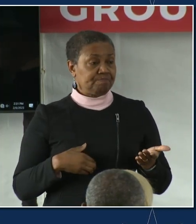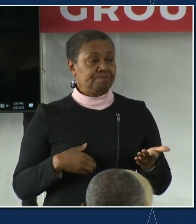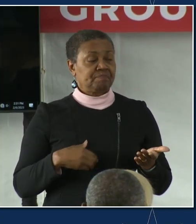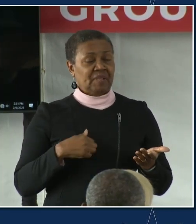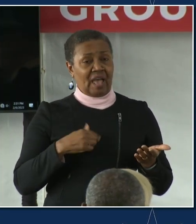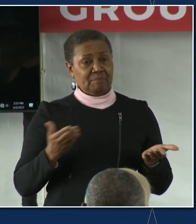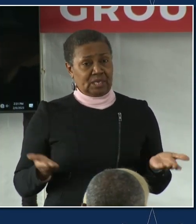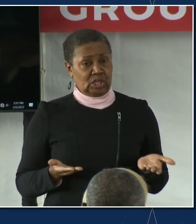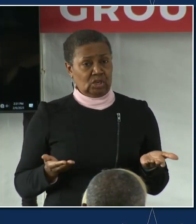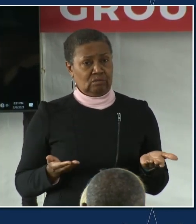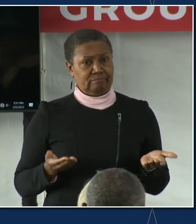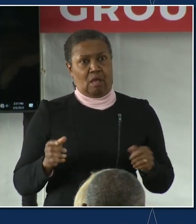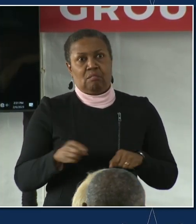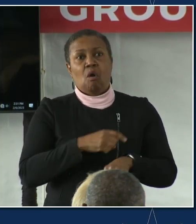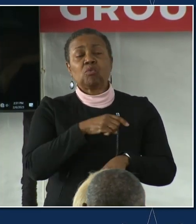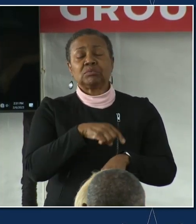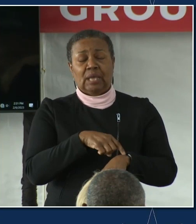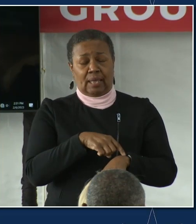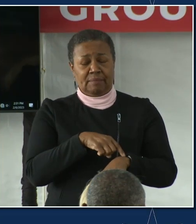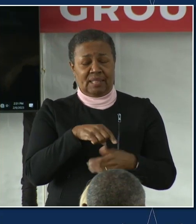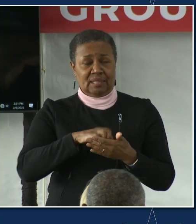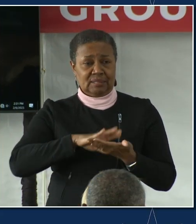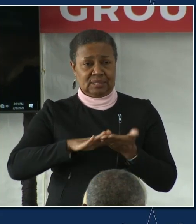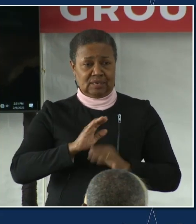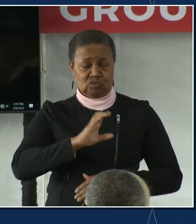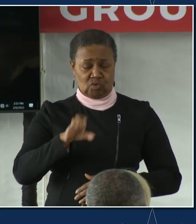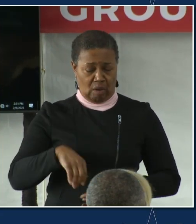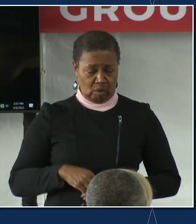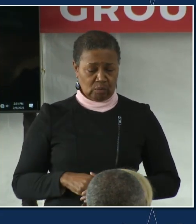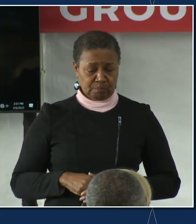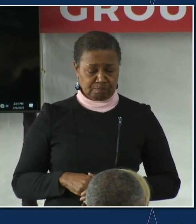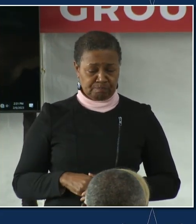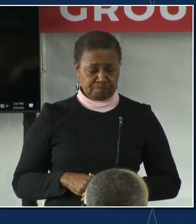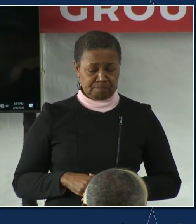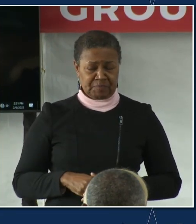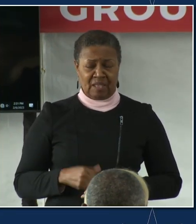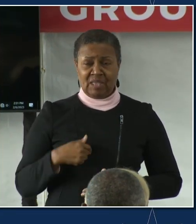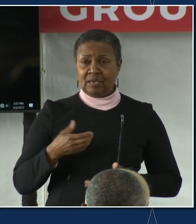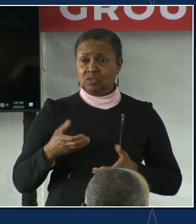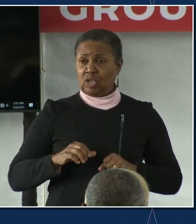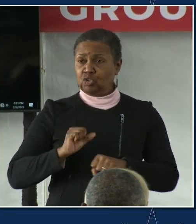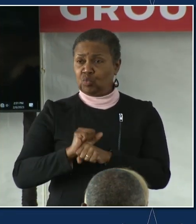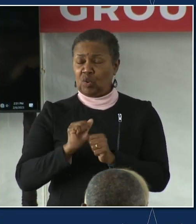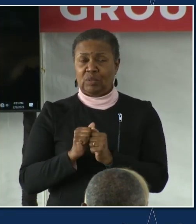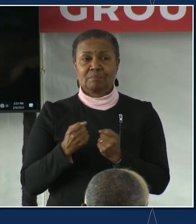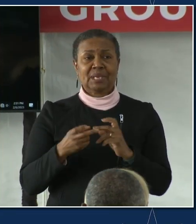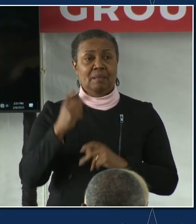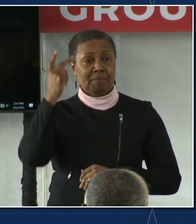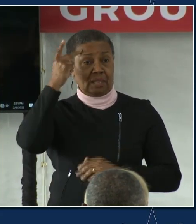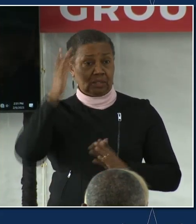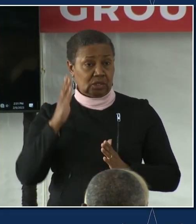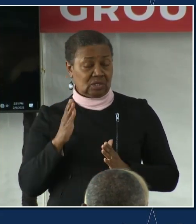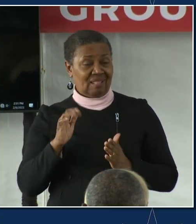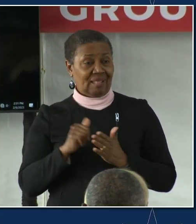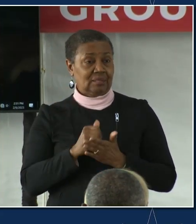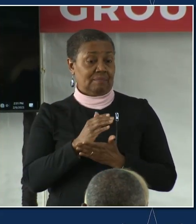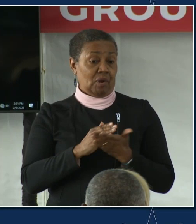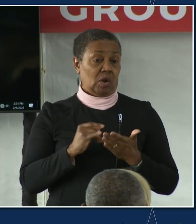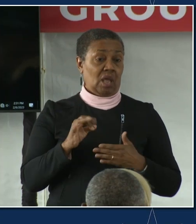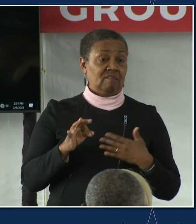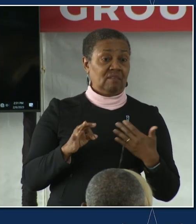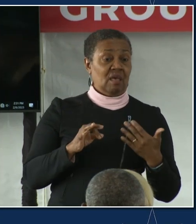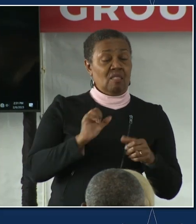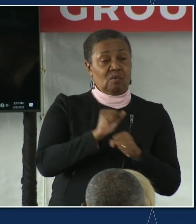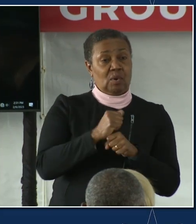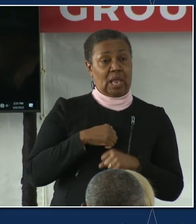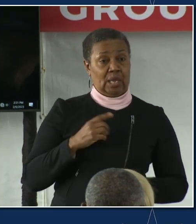been around the city a long time, as you know, and have had a chance to work with a lot of politicians because that's a part of the work